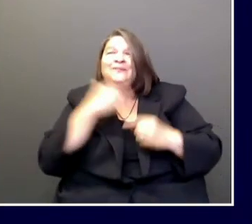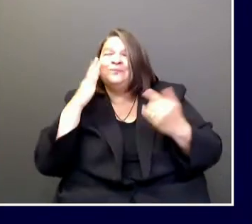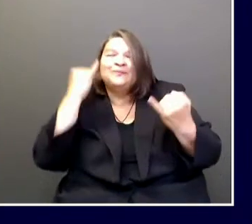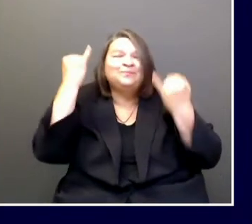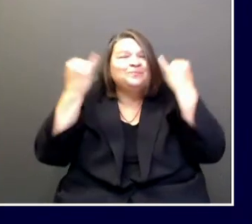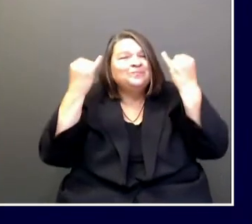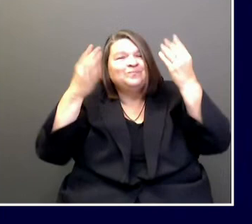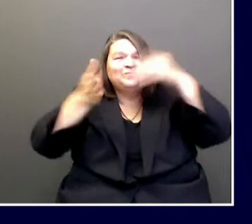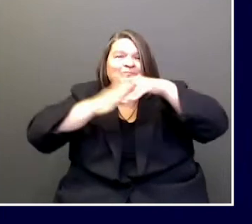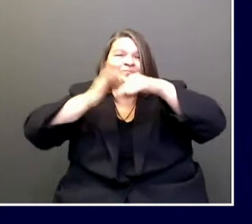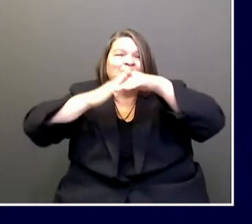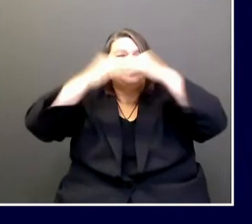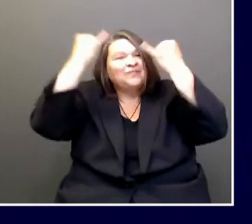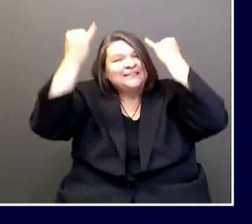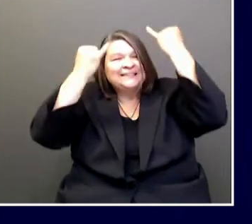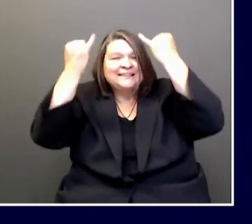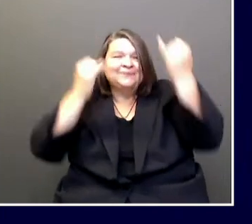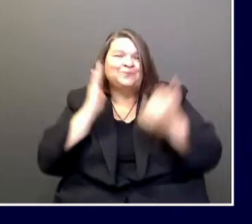next to Chris Costa.